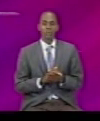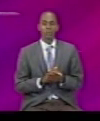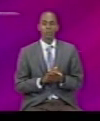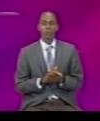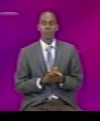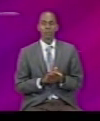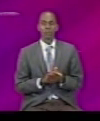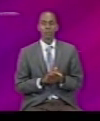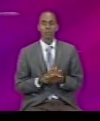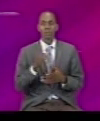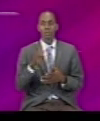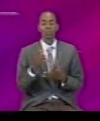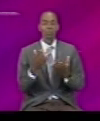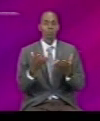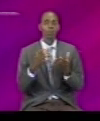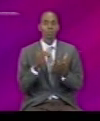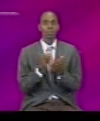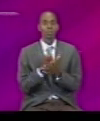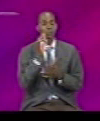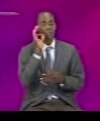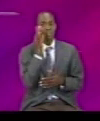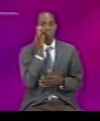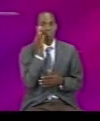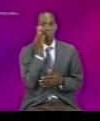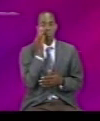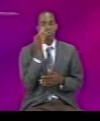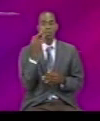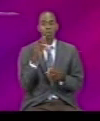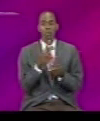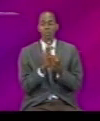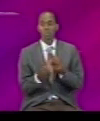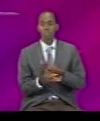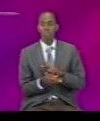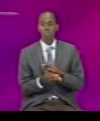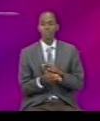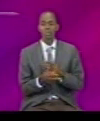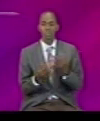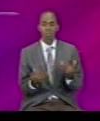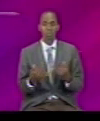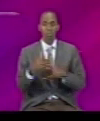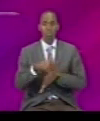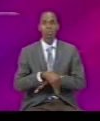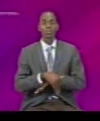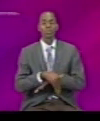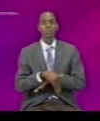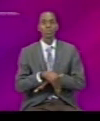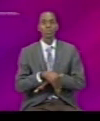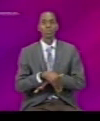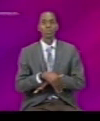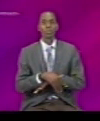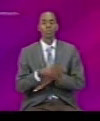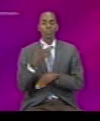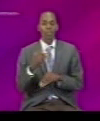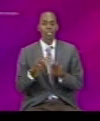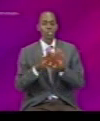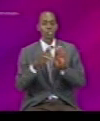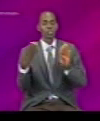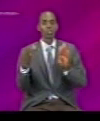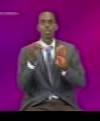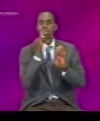You are longing for fruit of repentance tonight. The door is open for